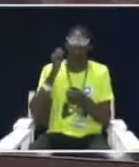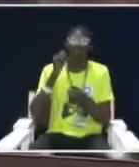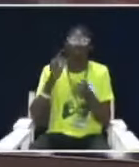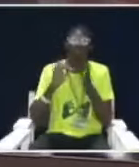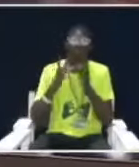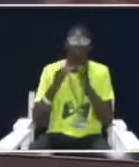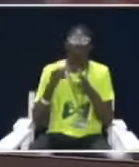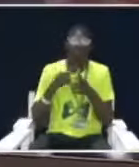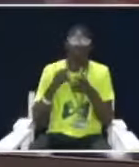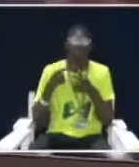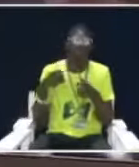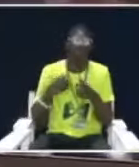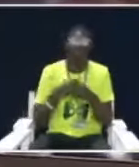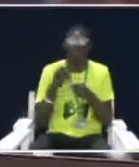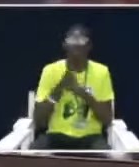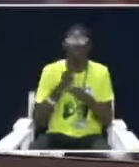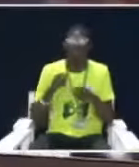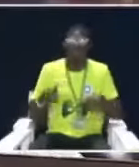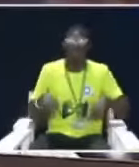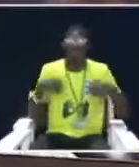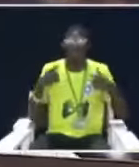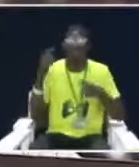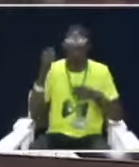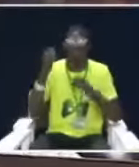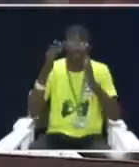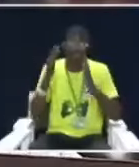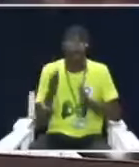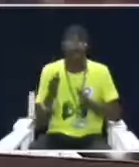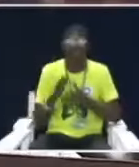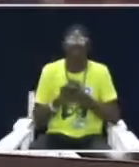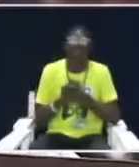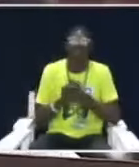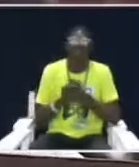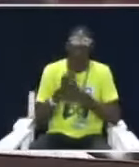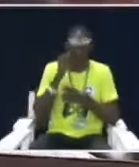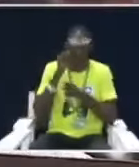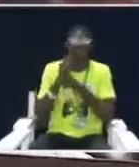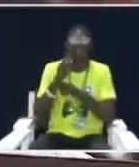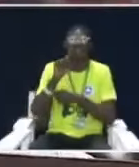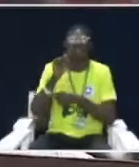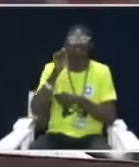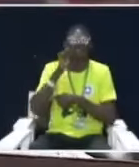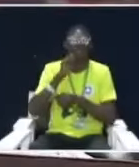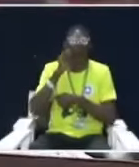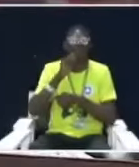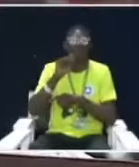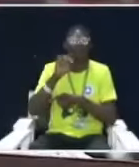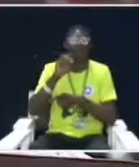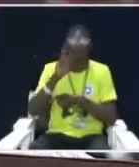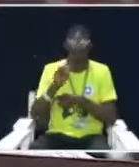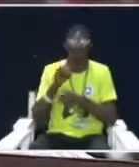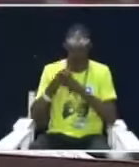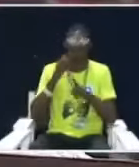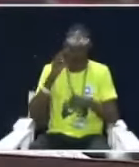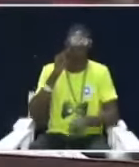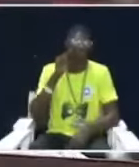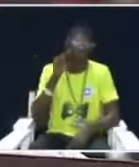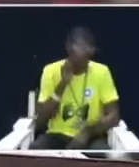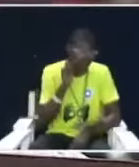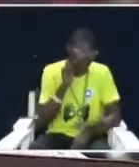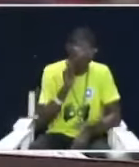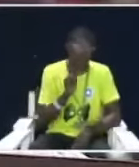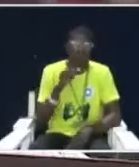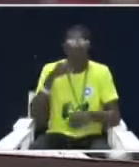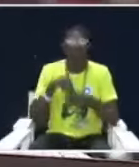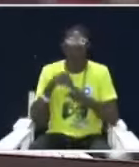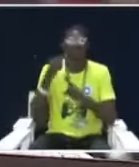and then we'll take the live testifiers. Sister Taiwo Olushola from Nigeria, in